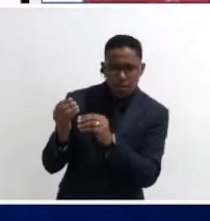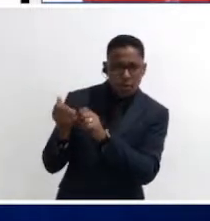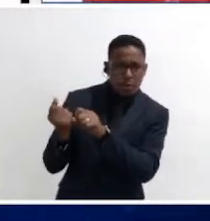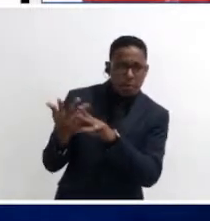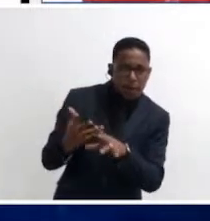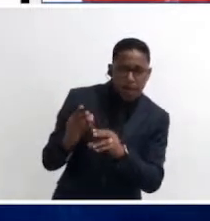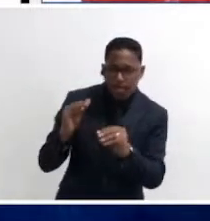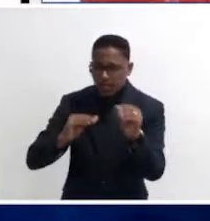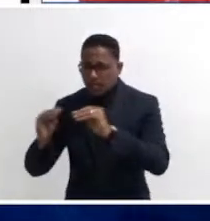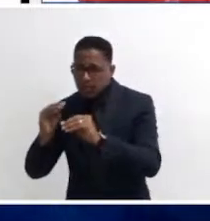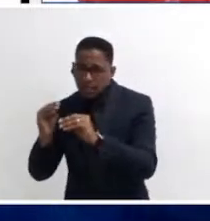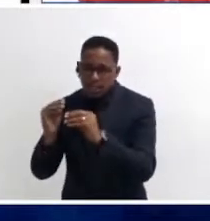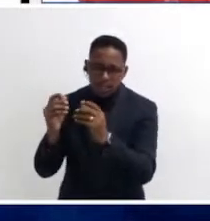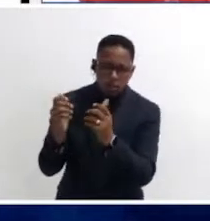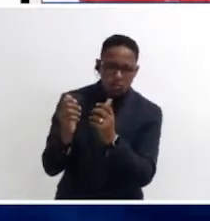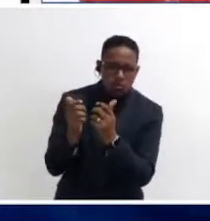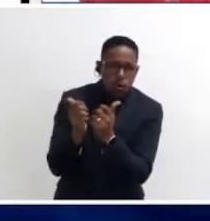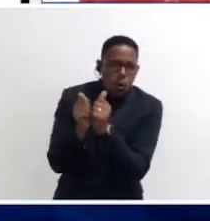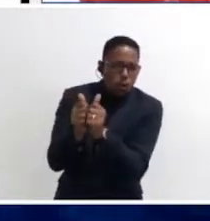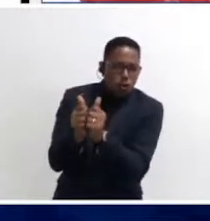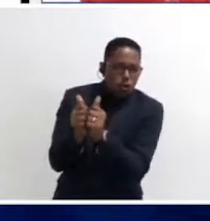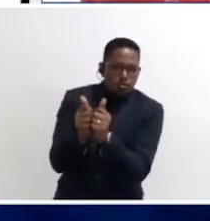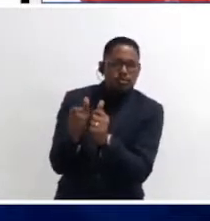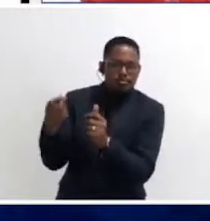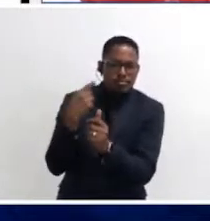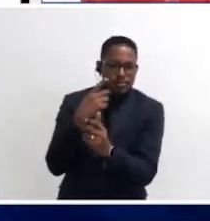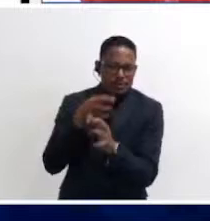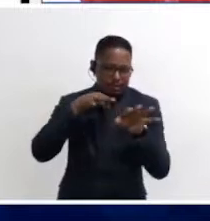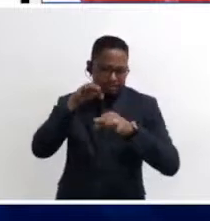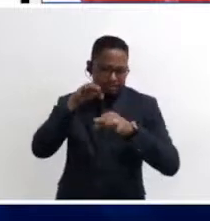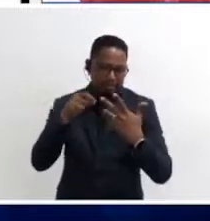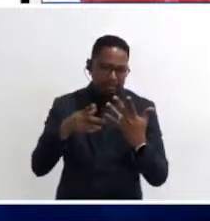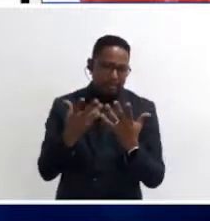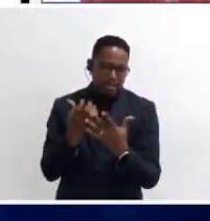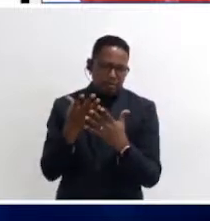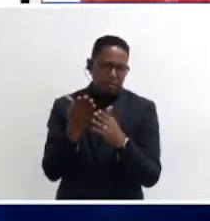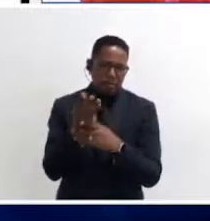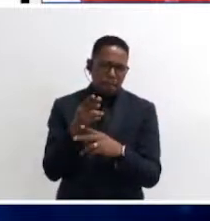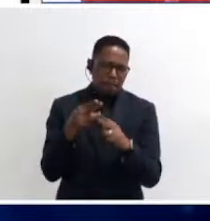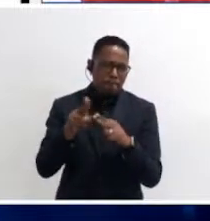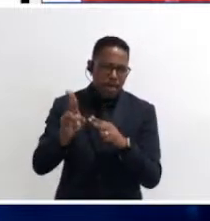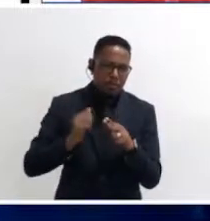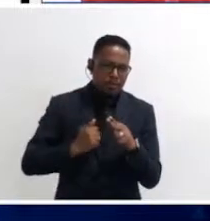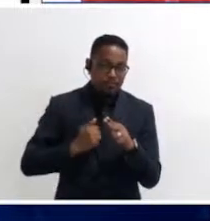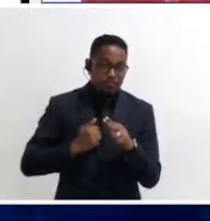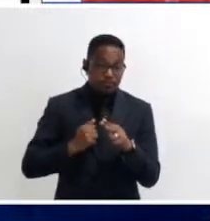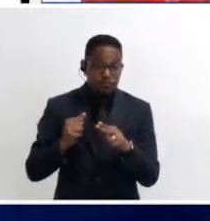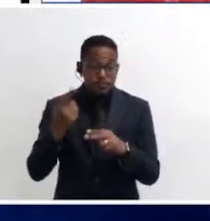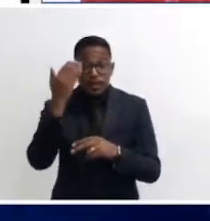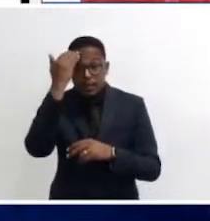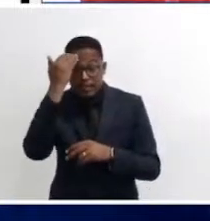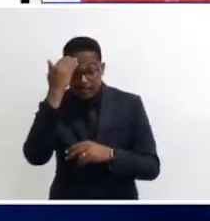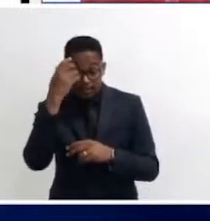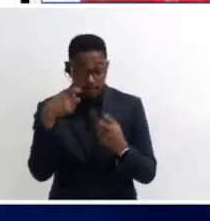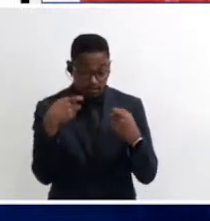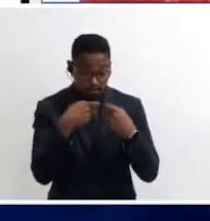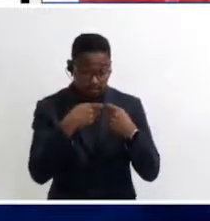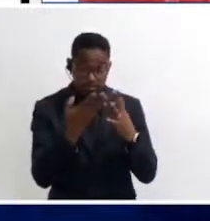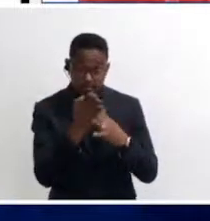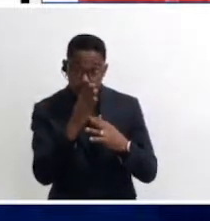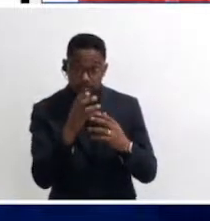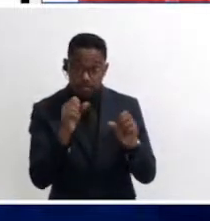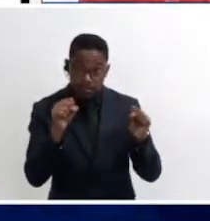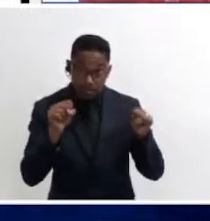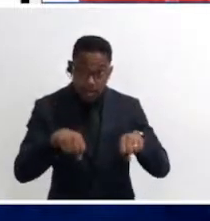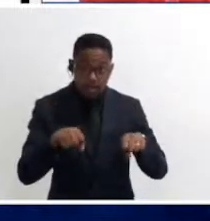really taken a semiconductor as a basis. So a semiconductor is typically grown as a large ingot and then diced